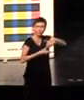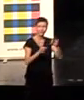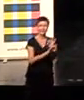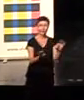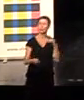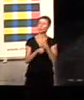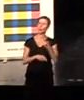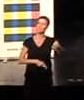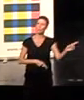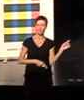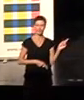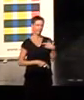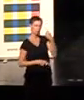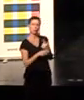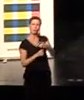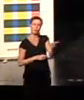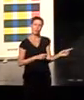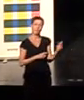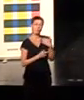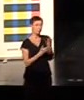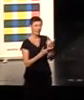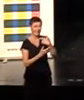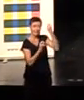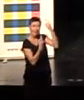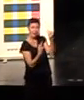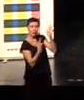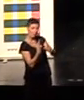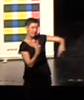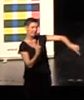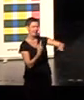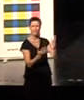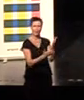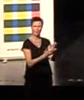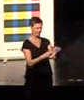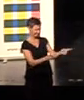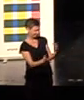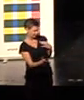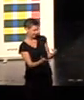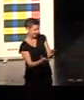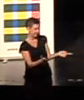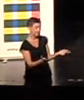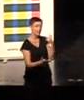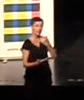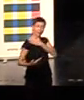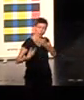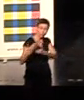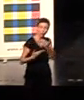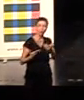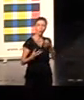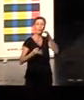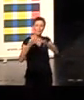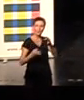die speaking in de neem of the idea of the people de nation de historical politiek als